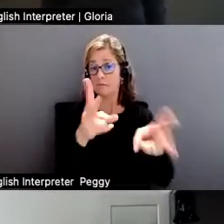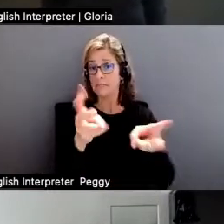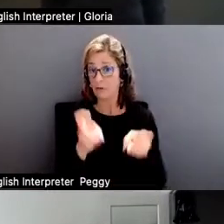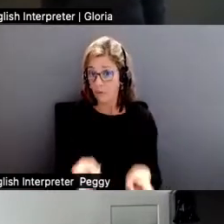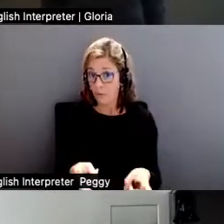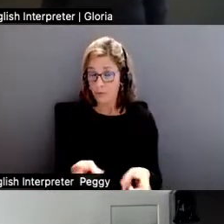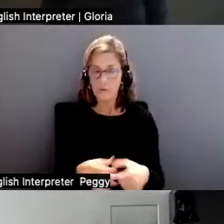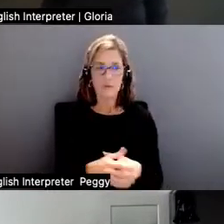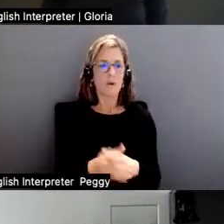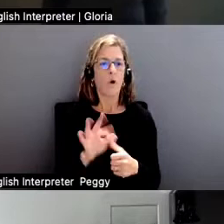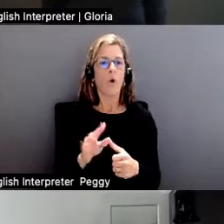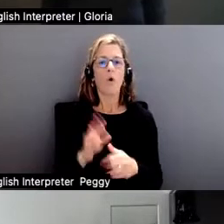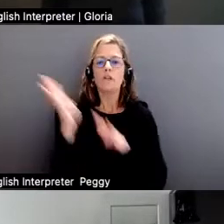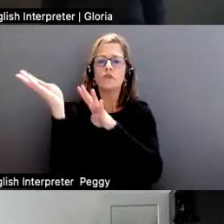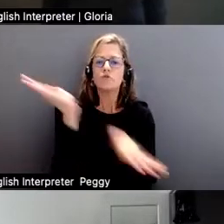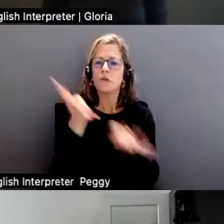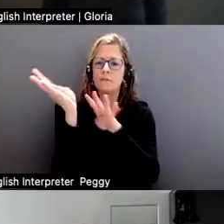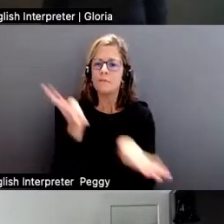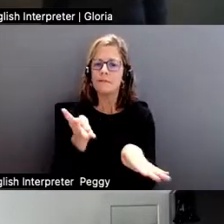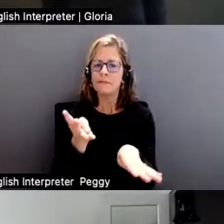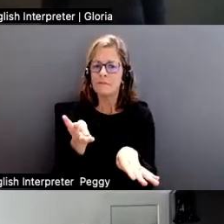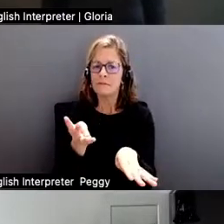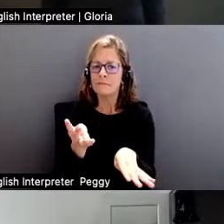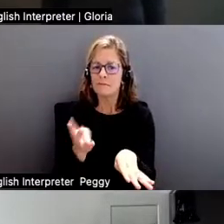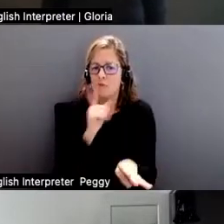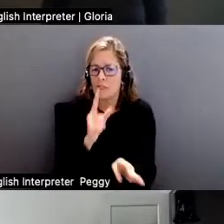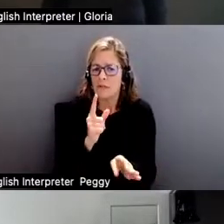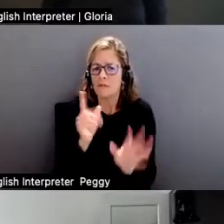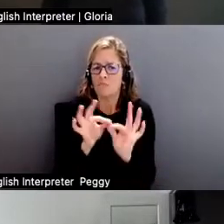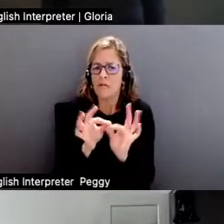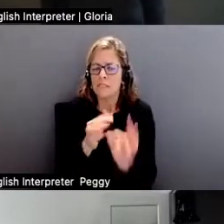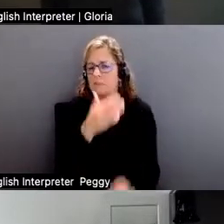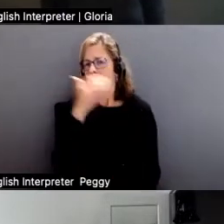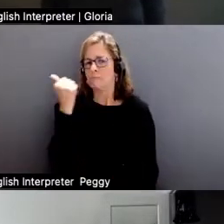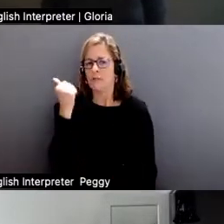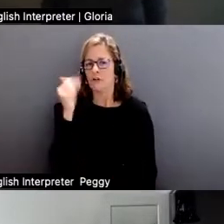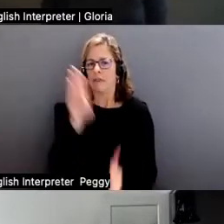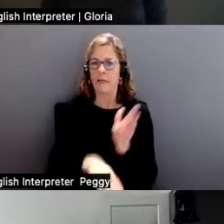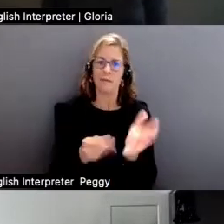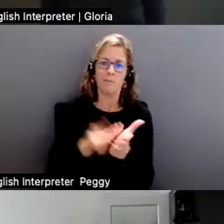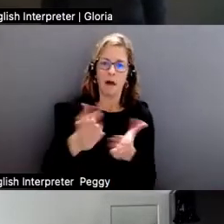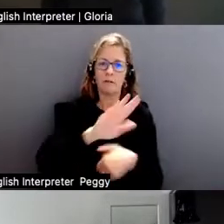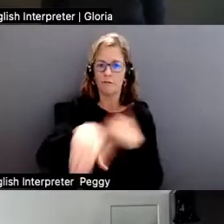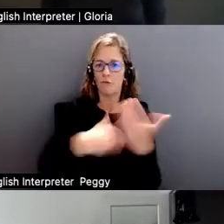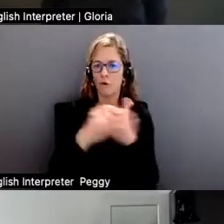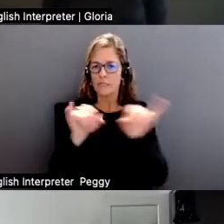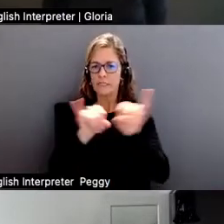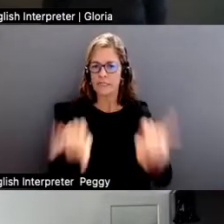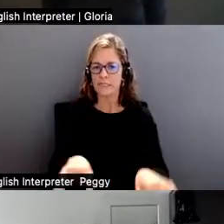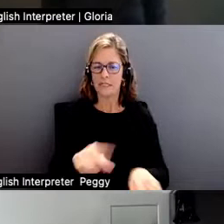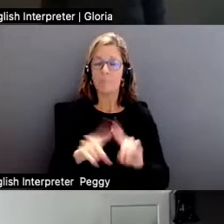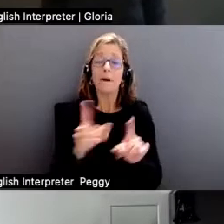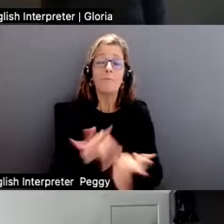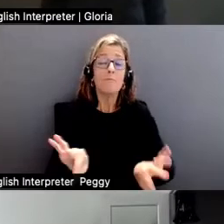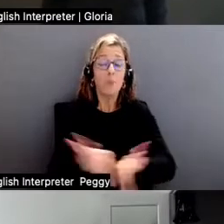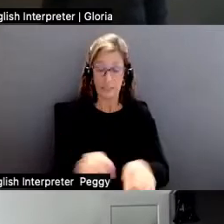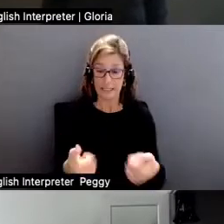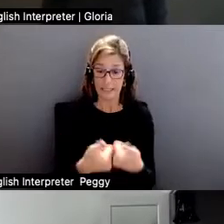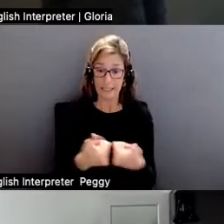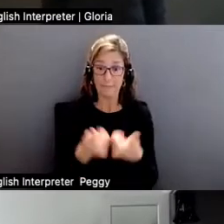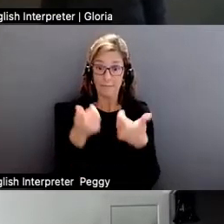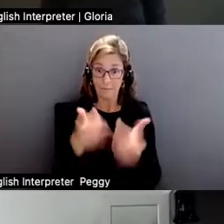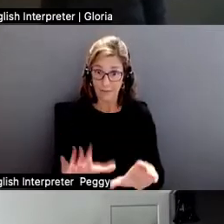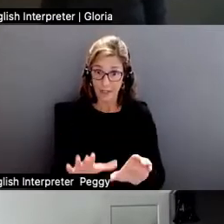or even streamed online for a much lower cost. At the end, just remember to debrief with learners following the